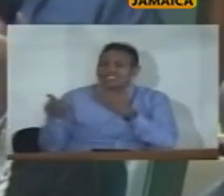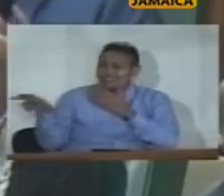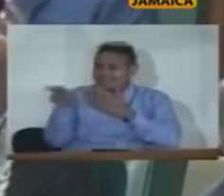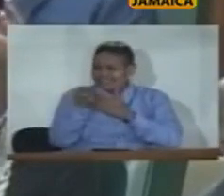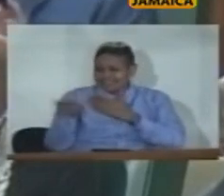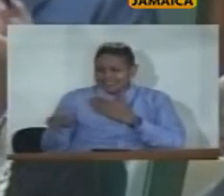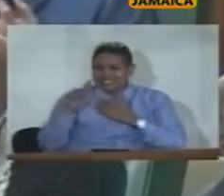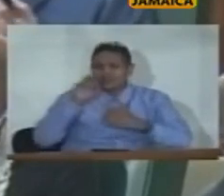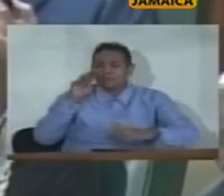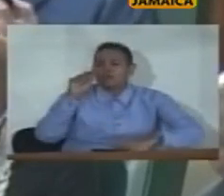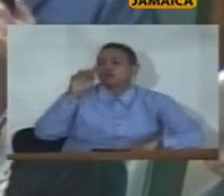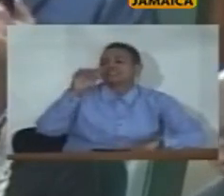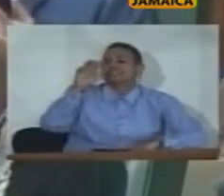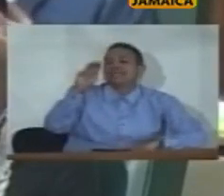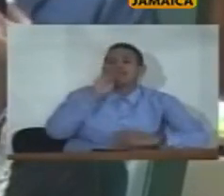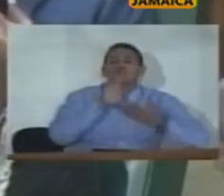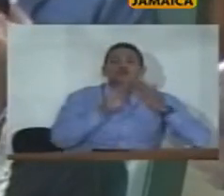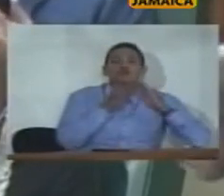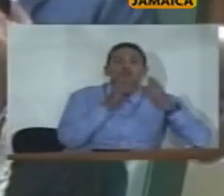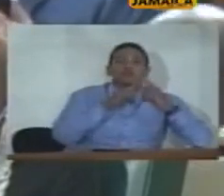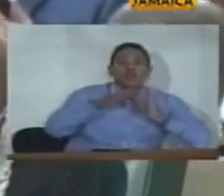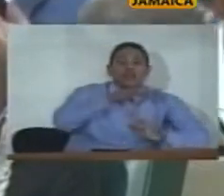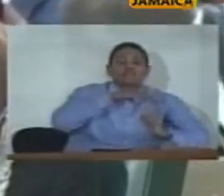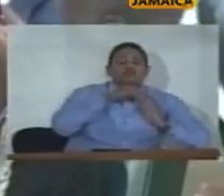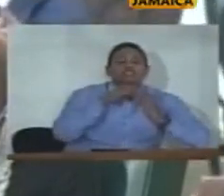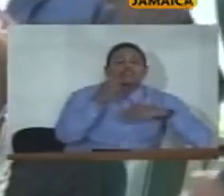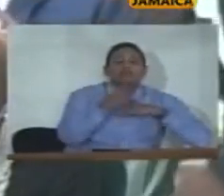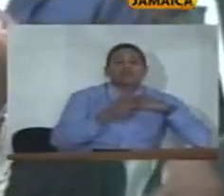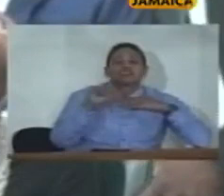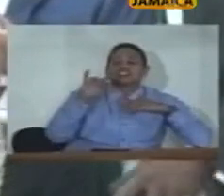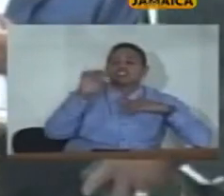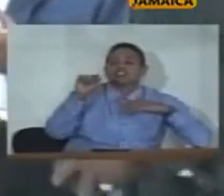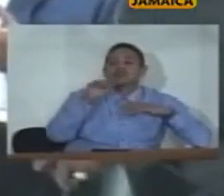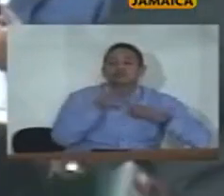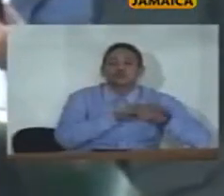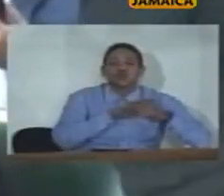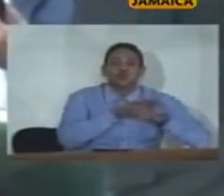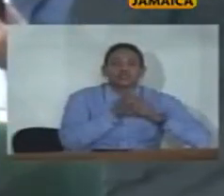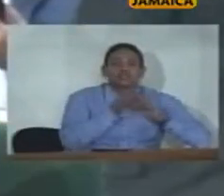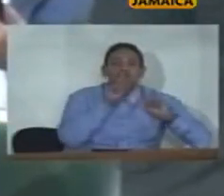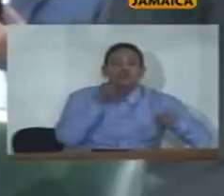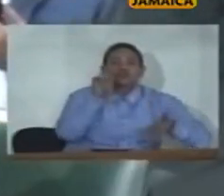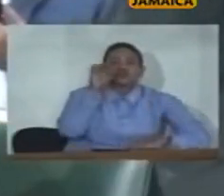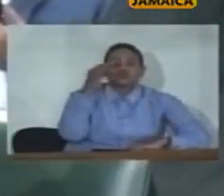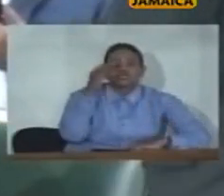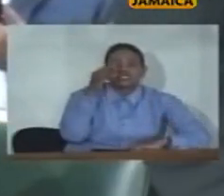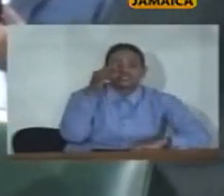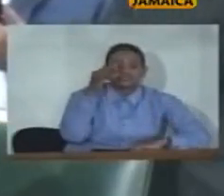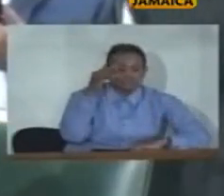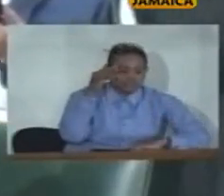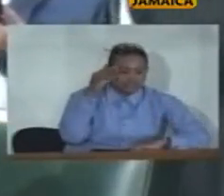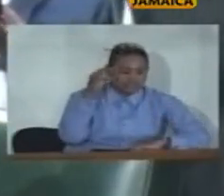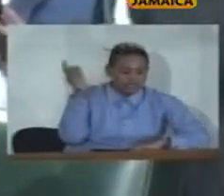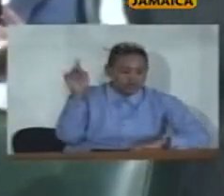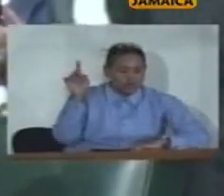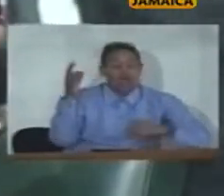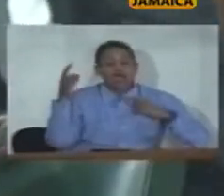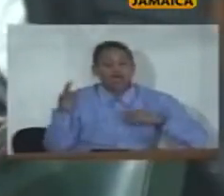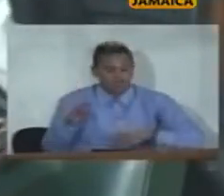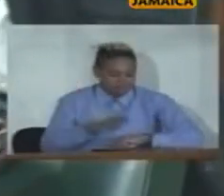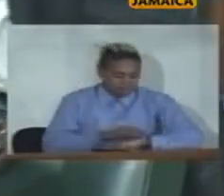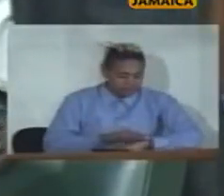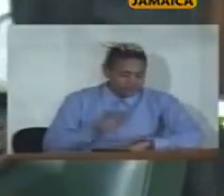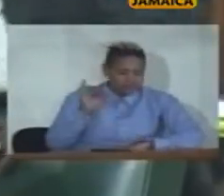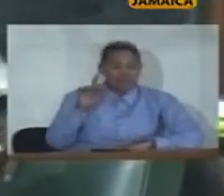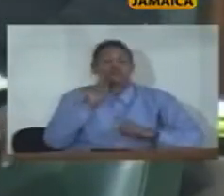Mount Salem community and environment in the parish of St. James Zone Order 2017, and whereas that